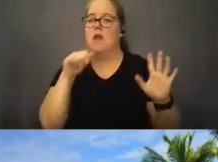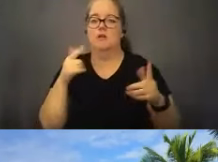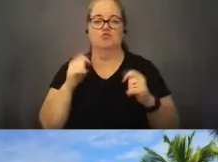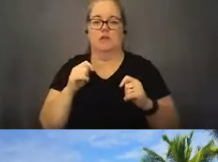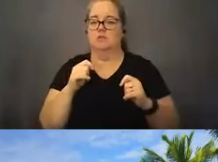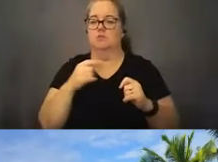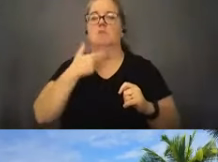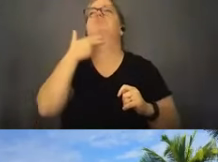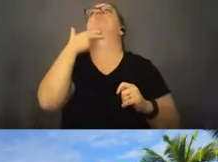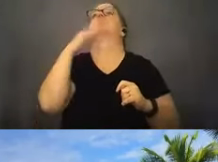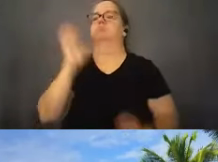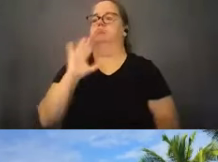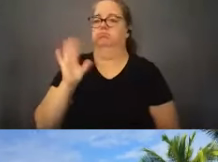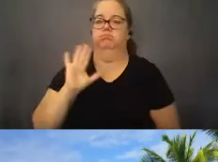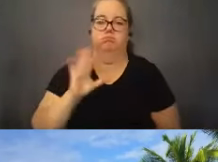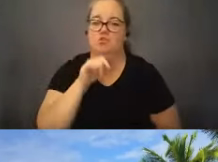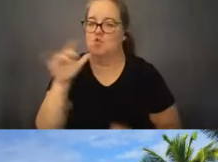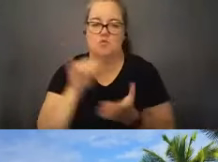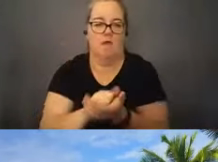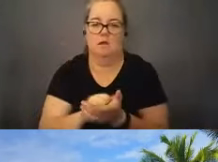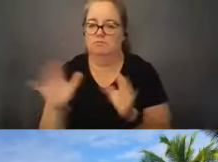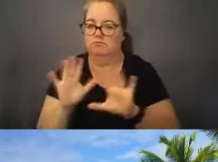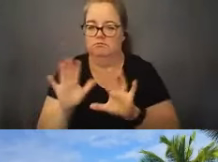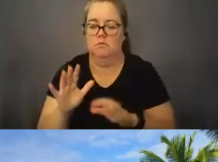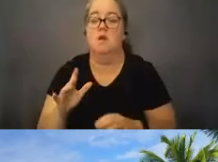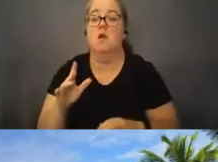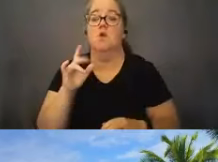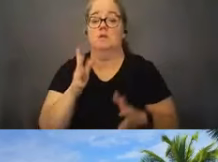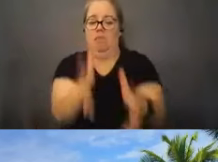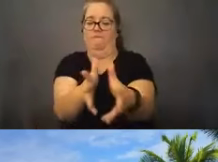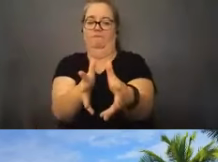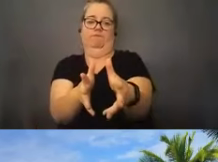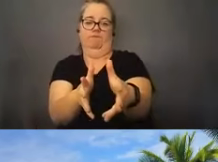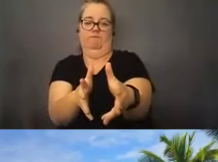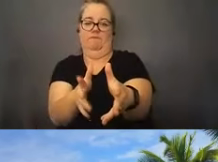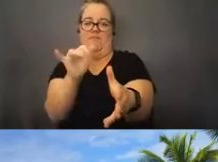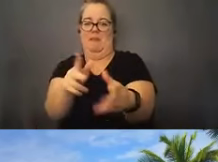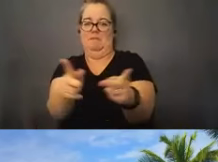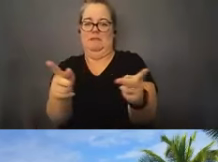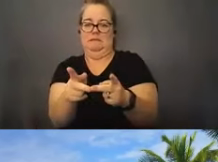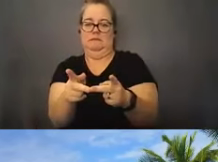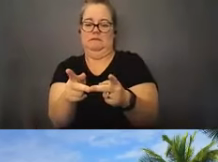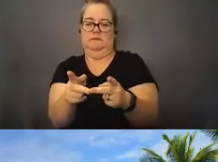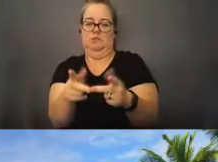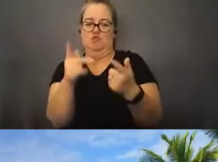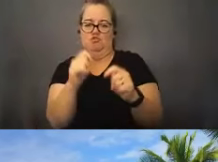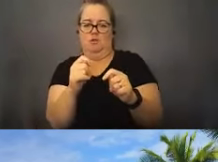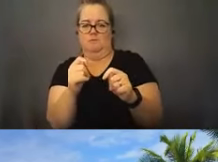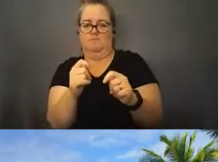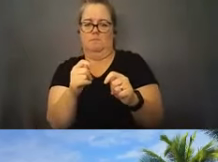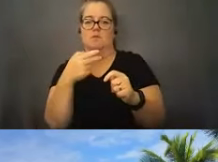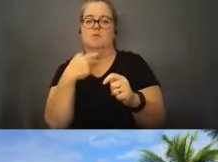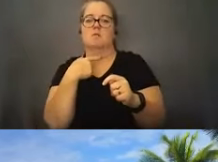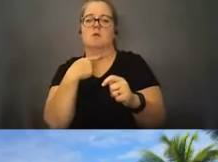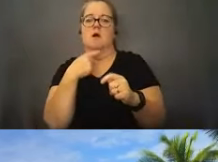like that. In that case, we need to keep them exactly in that same position and just try to open their